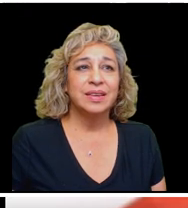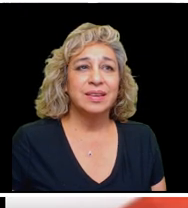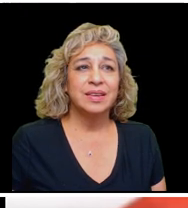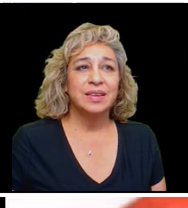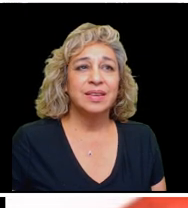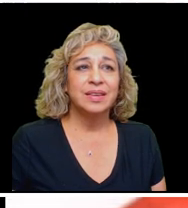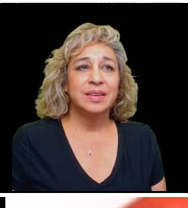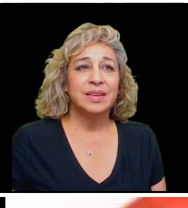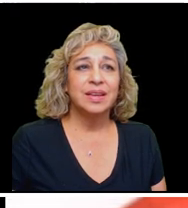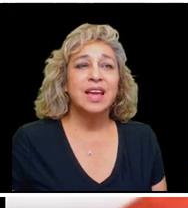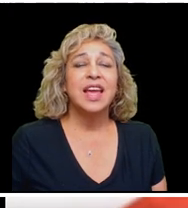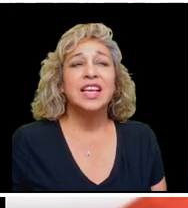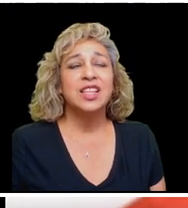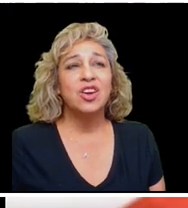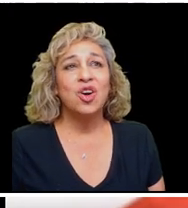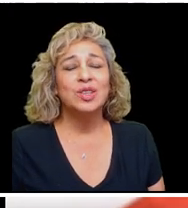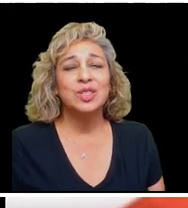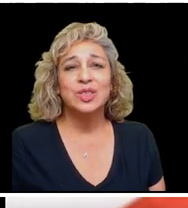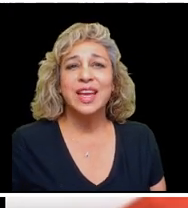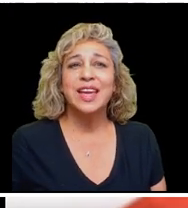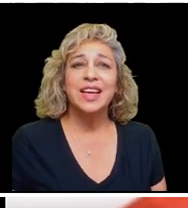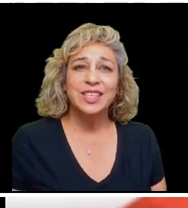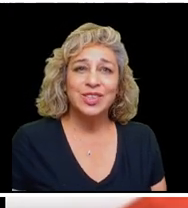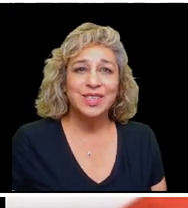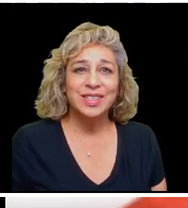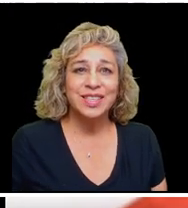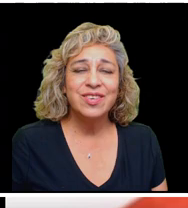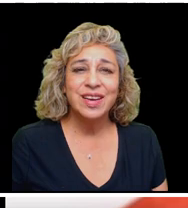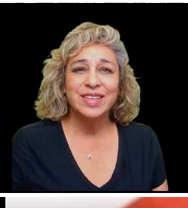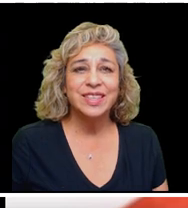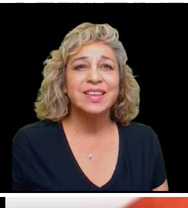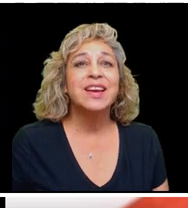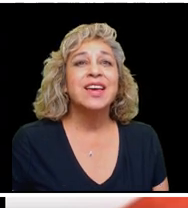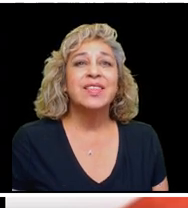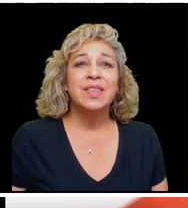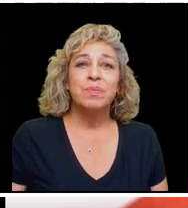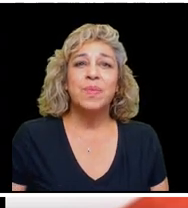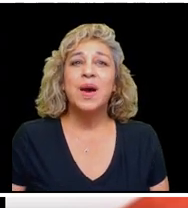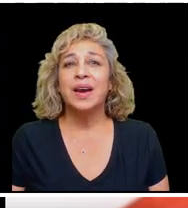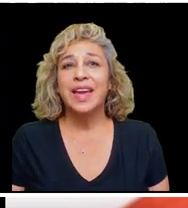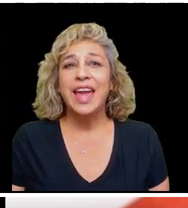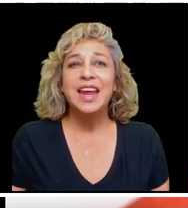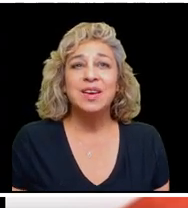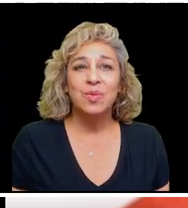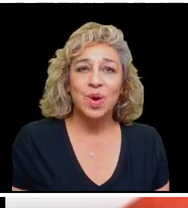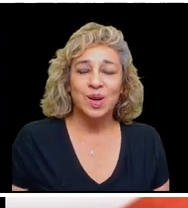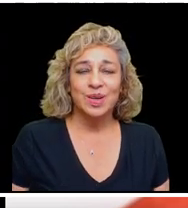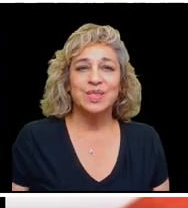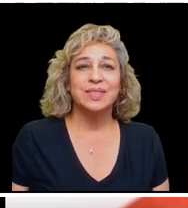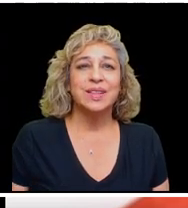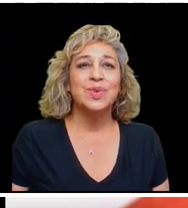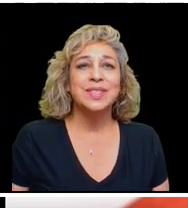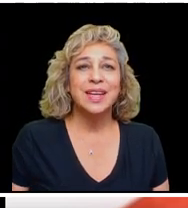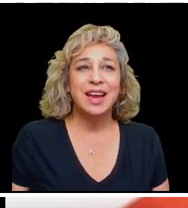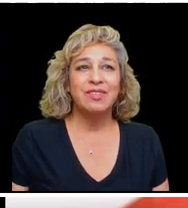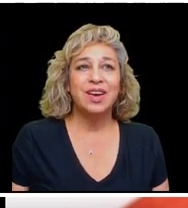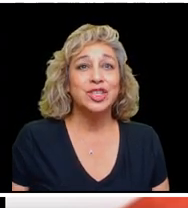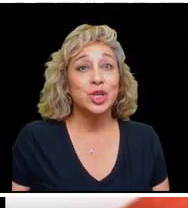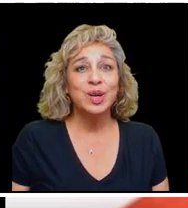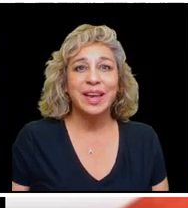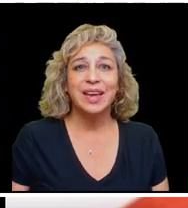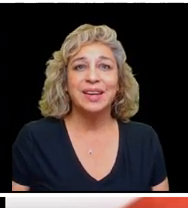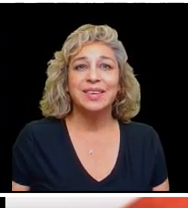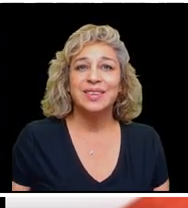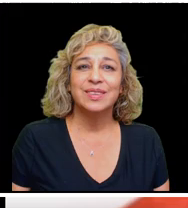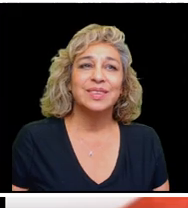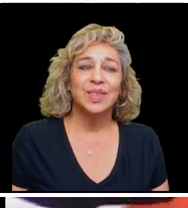and they're also taking into consideration that cane workers the ones that have a